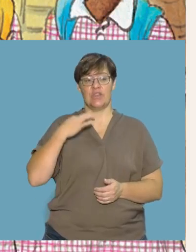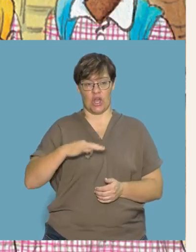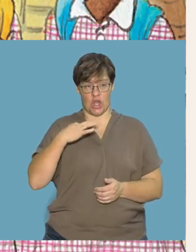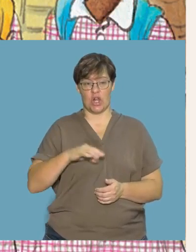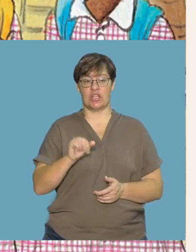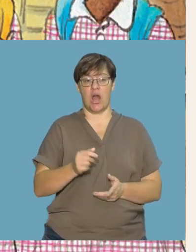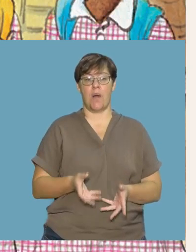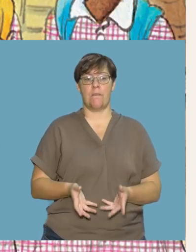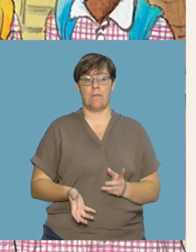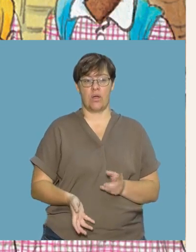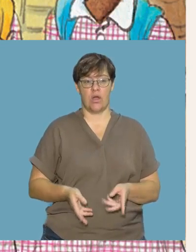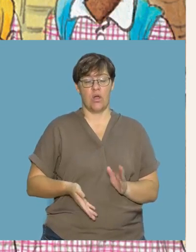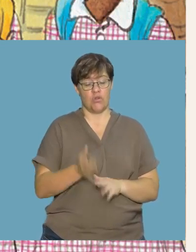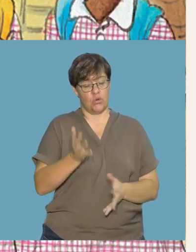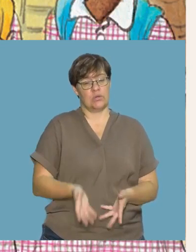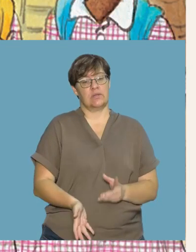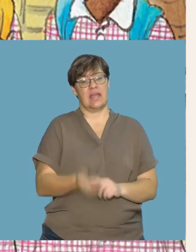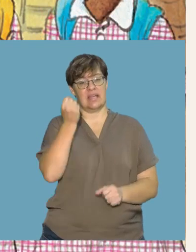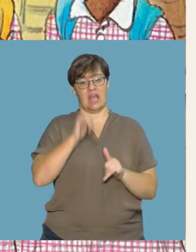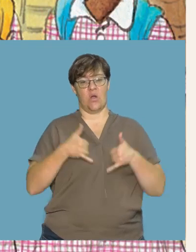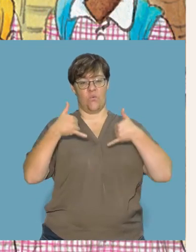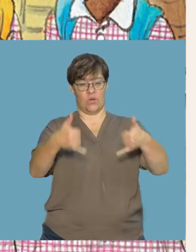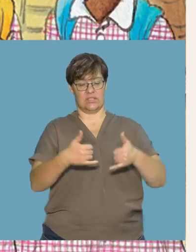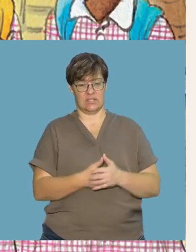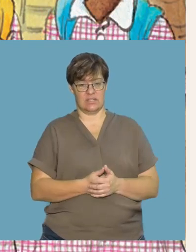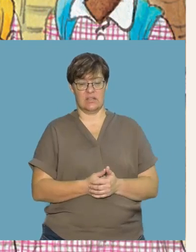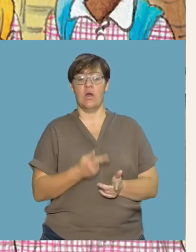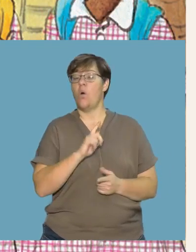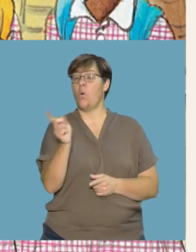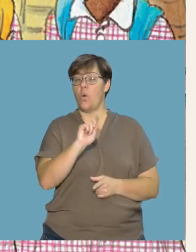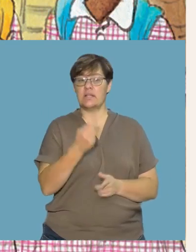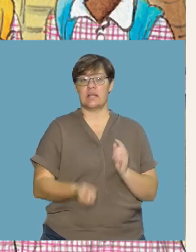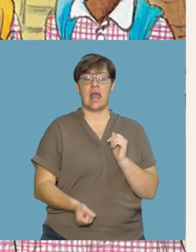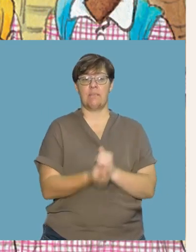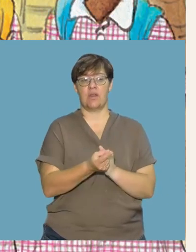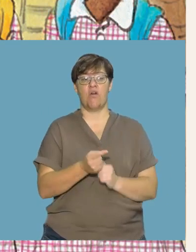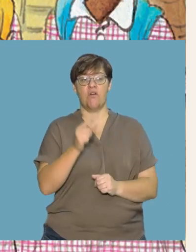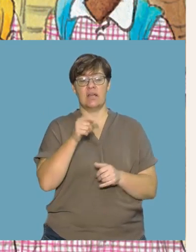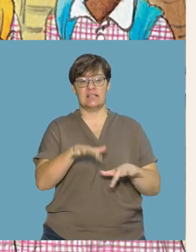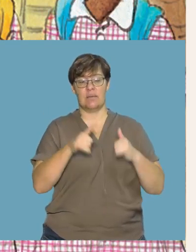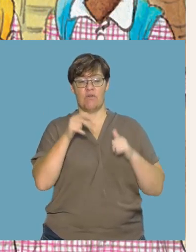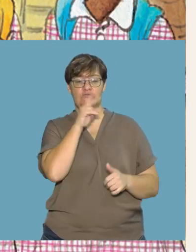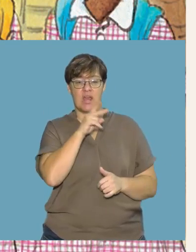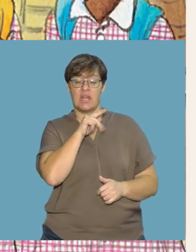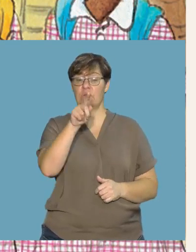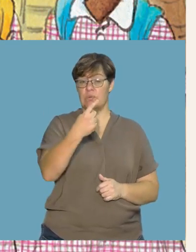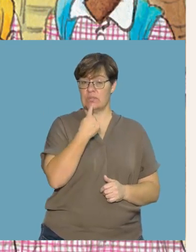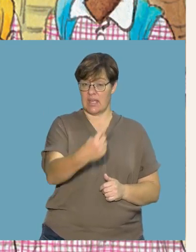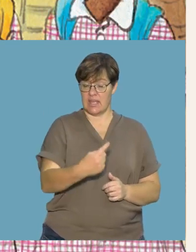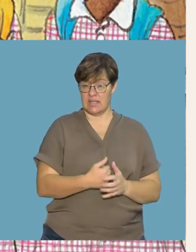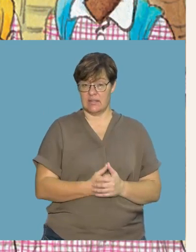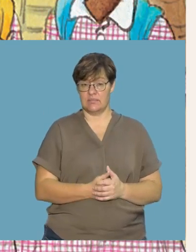award. Now you try. What is going to happen at assembly on Friday? You say.